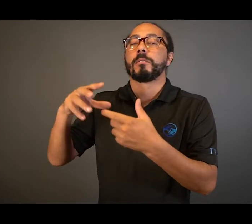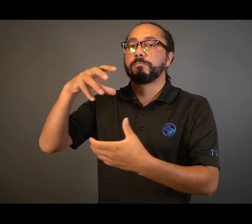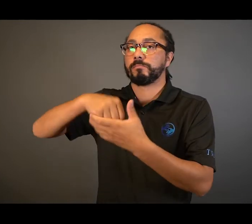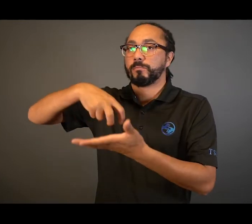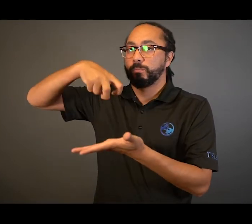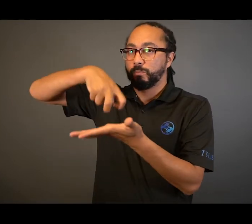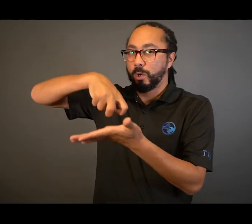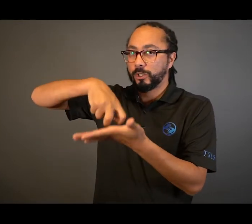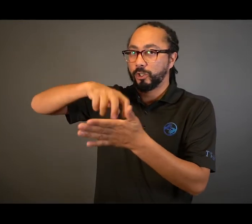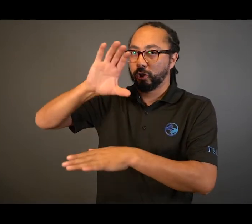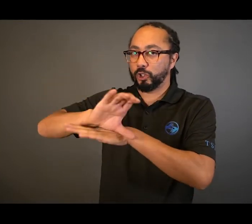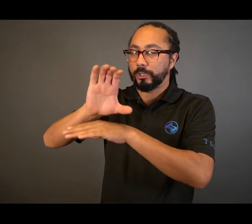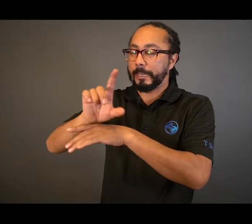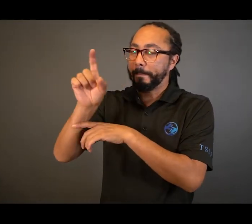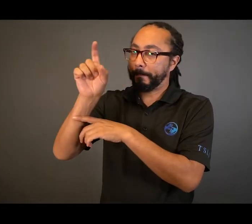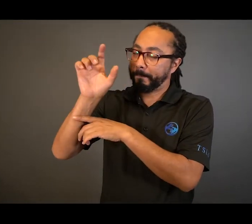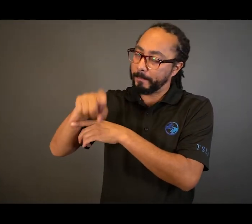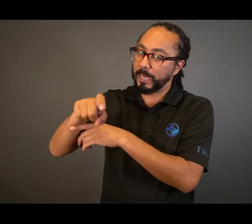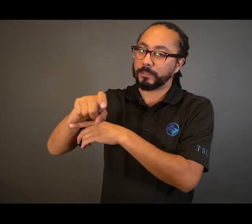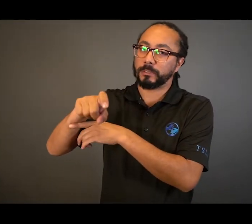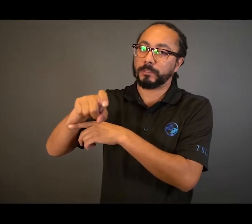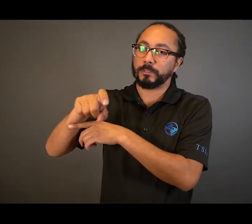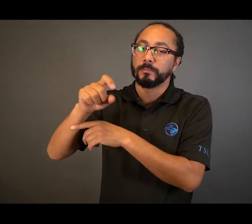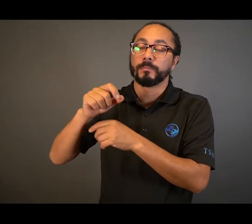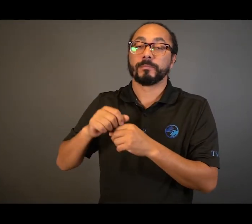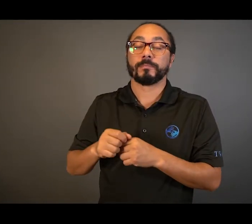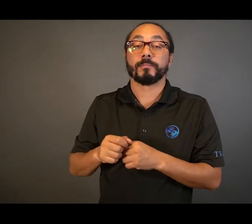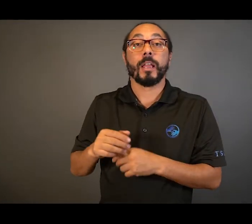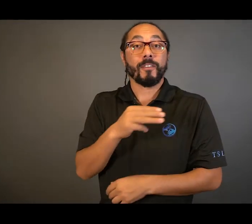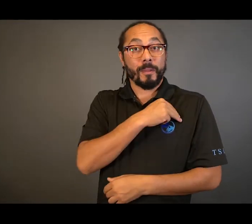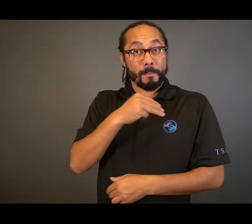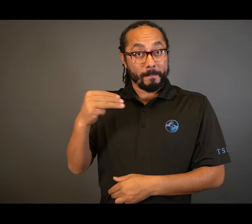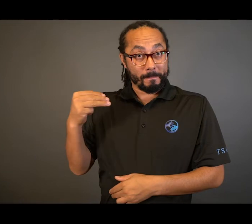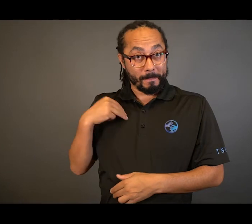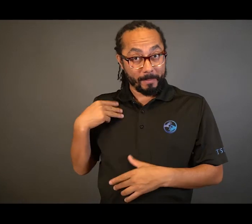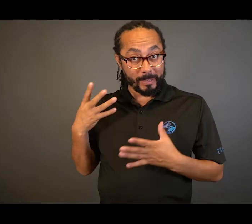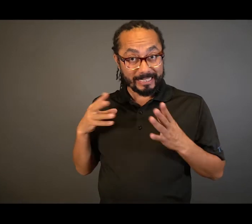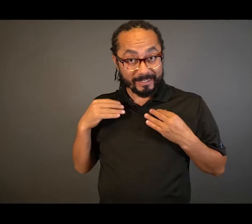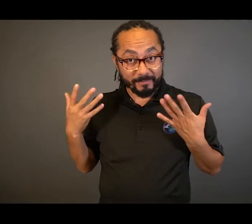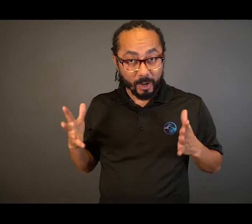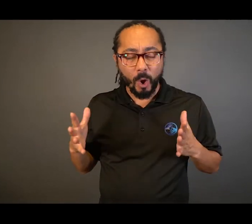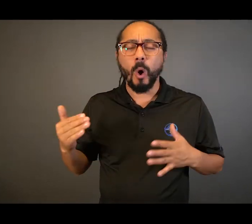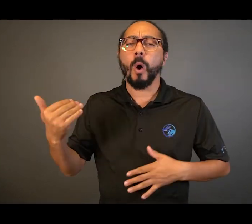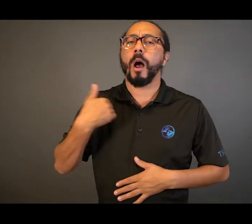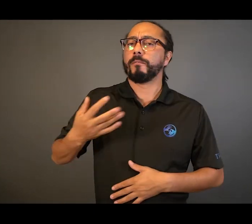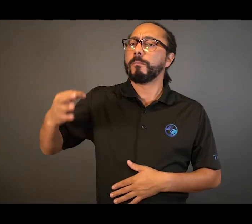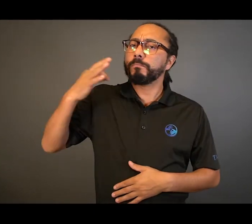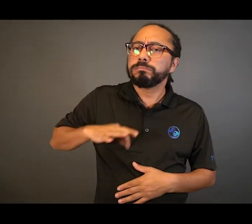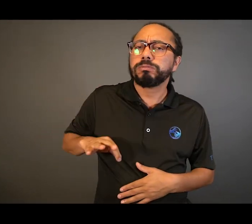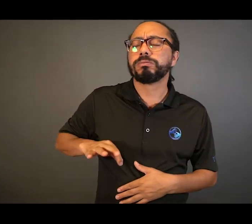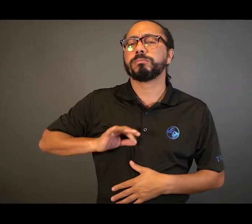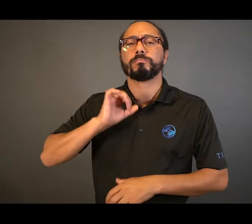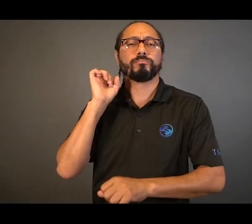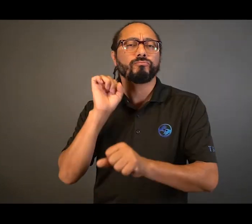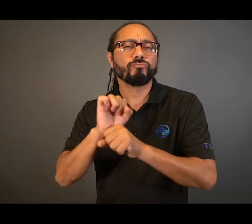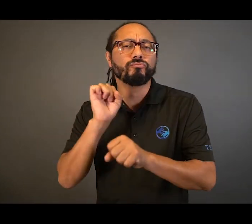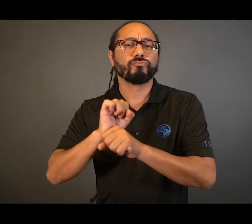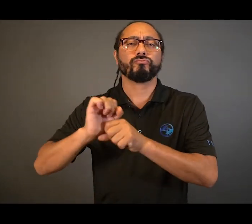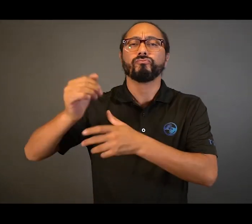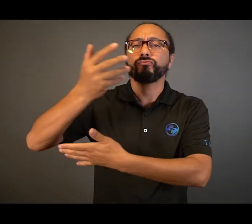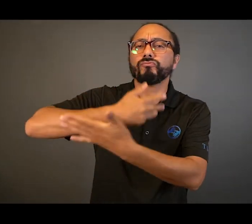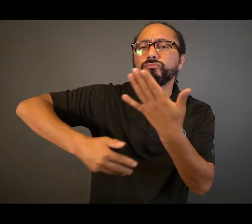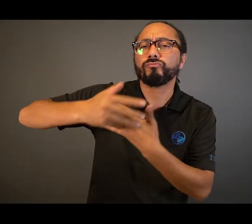old and a member of the Protestant Church. Members enjoyed access to social benefits